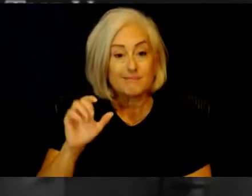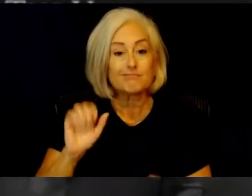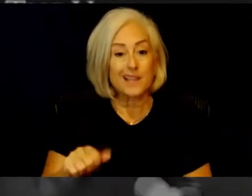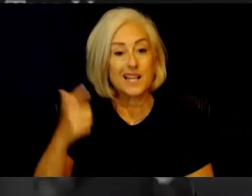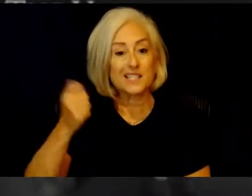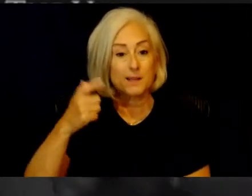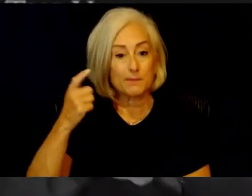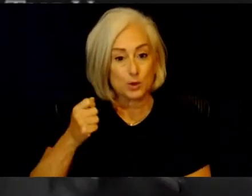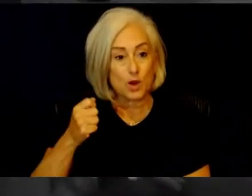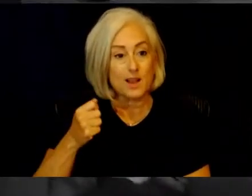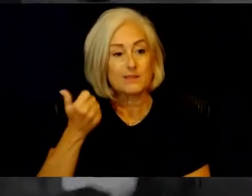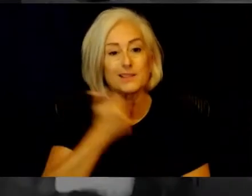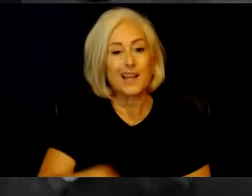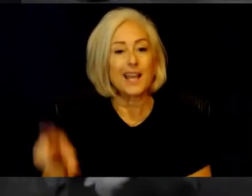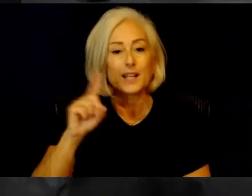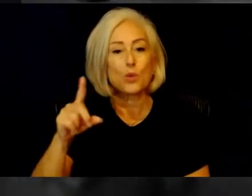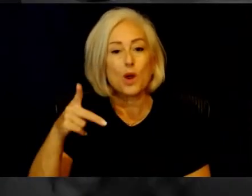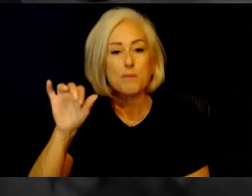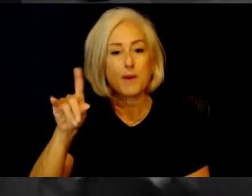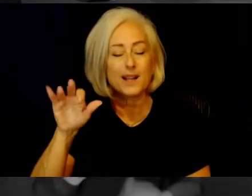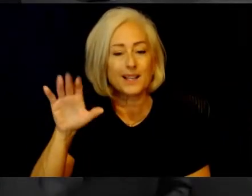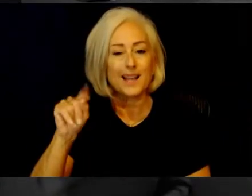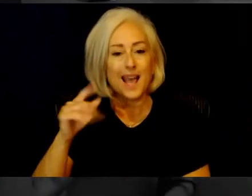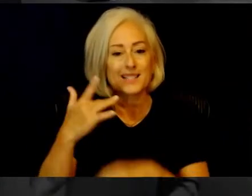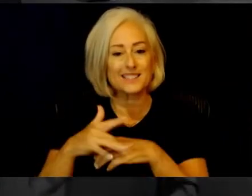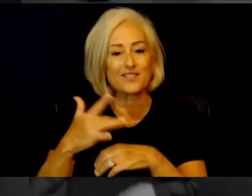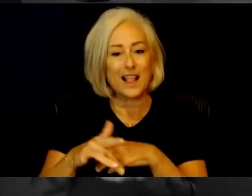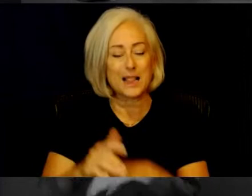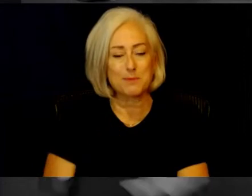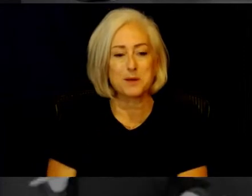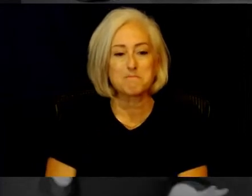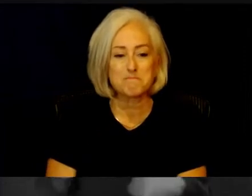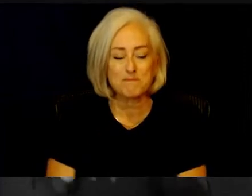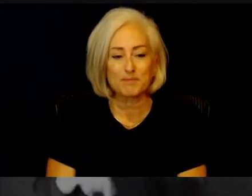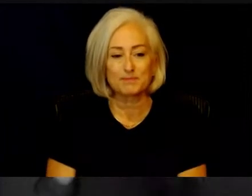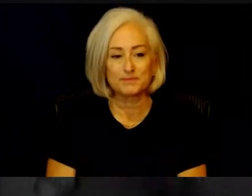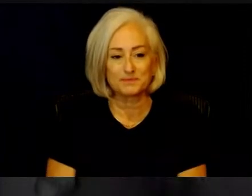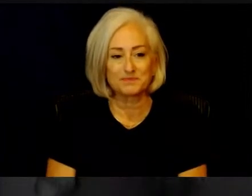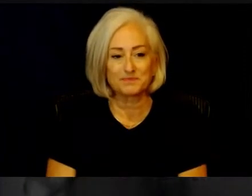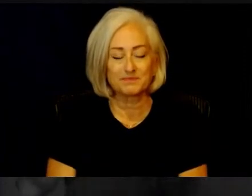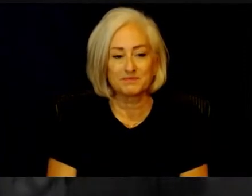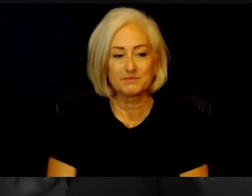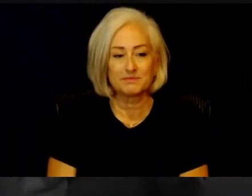Now everywhere podcasts are available.